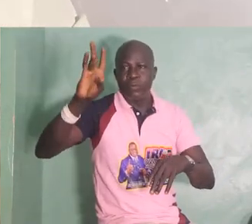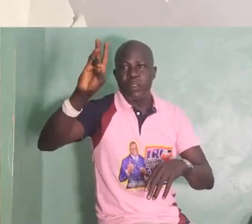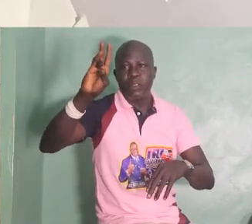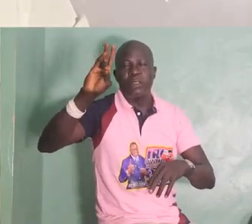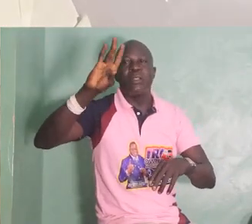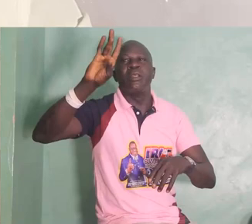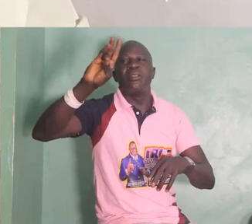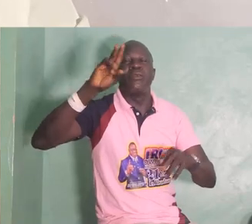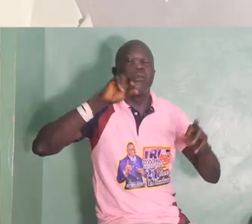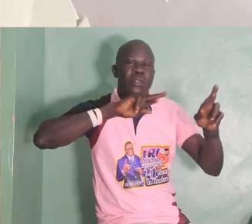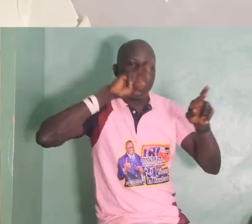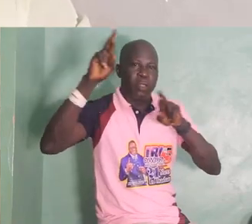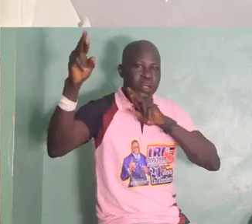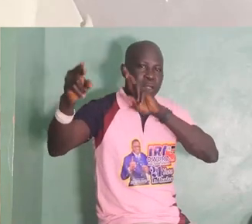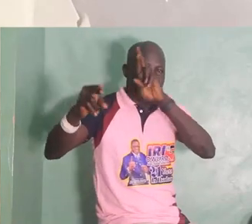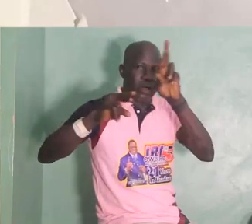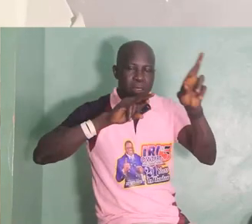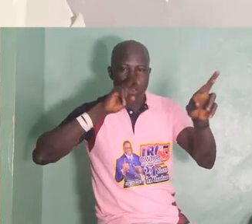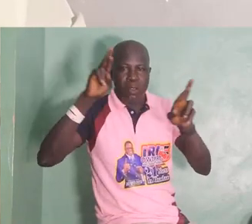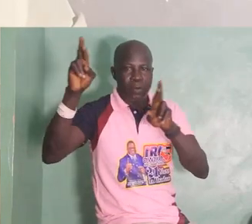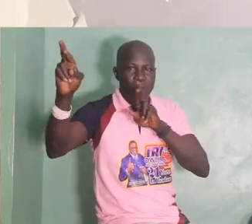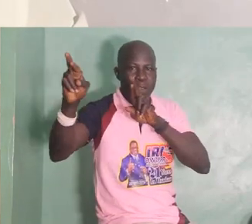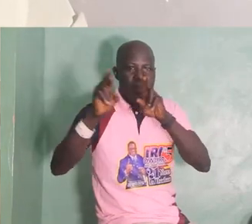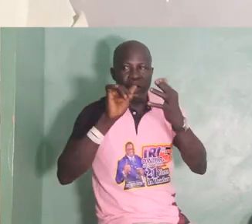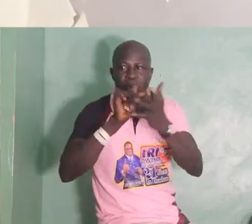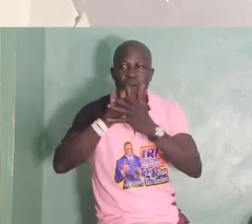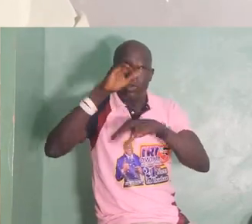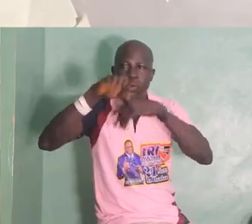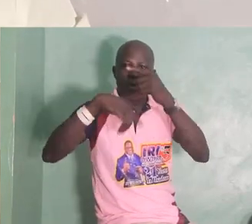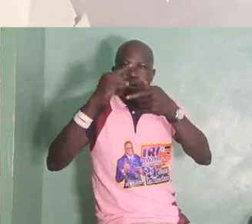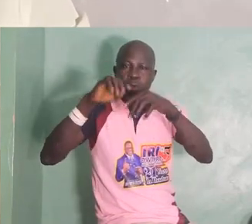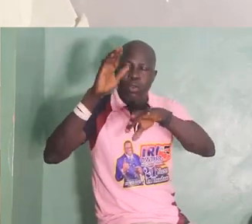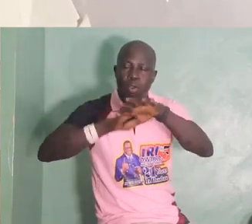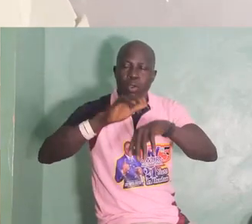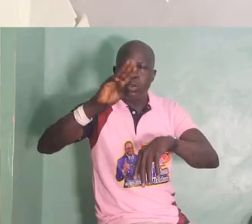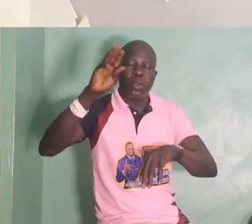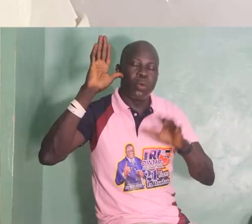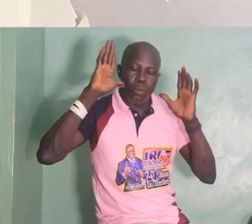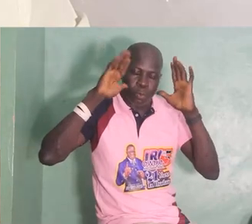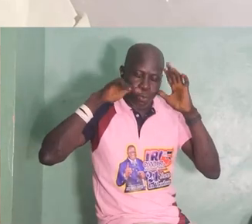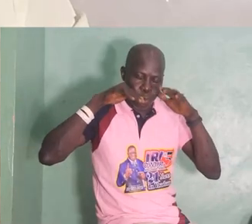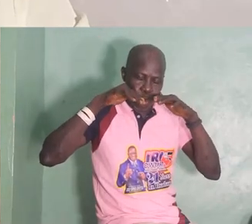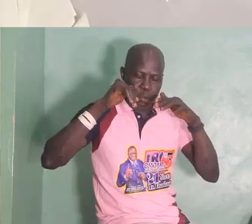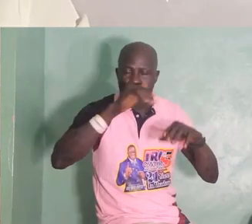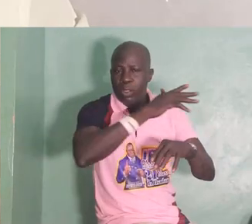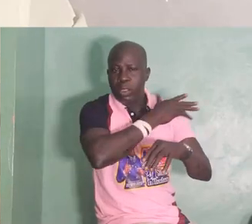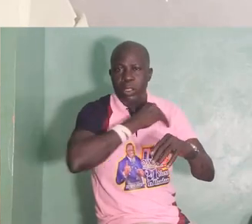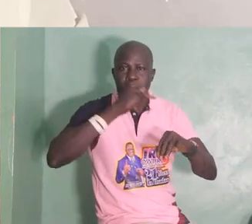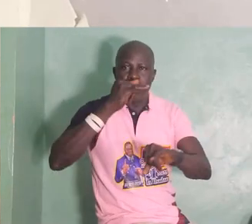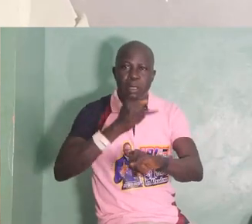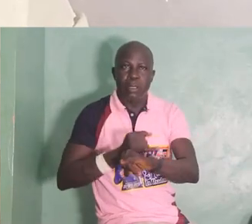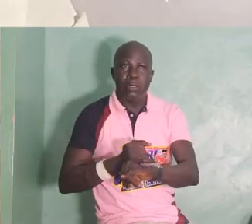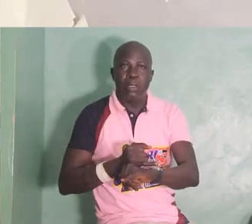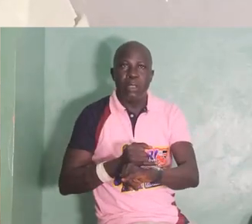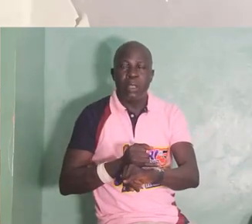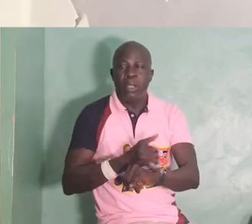made 7 days. Oh, don't mind. 5 days. Remember that is going on in Africa. Actually, Muslim. And Muslim. Ne Lubado. In